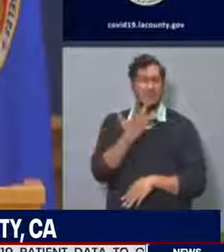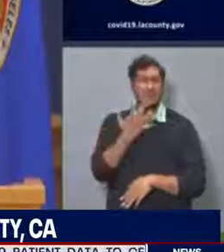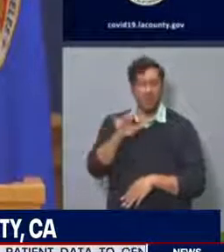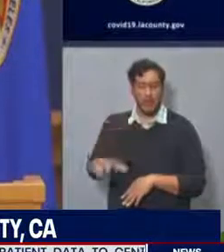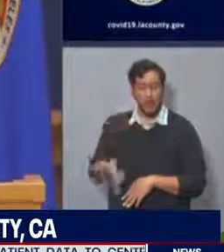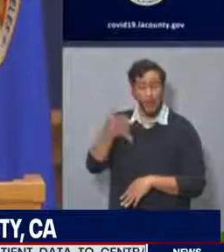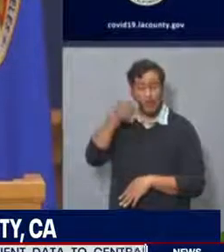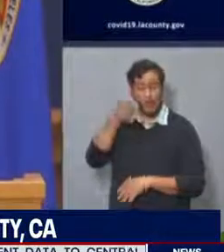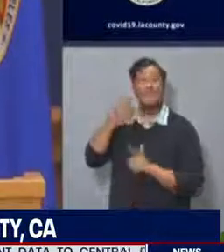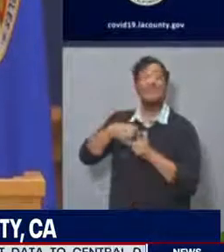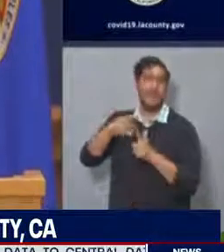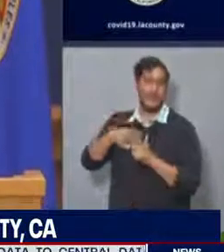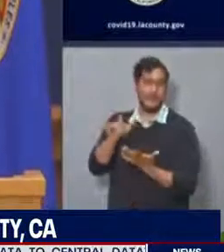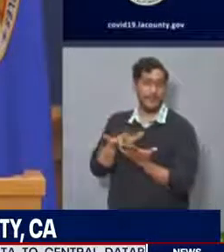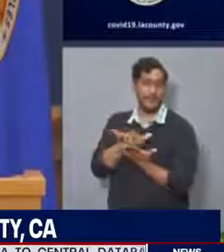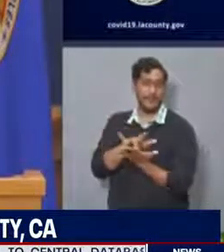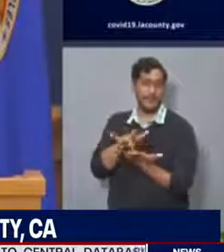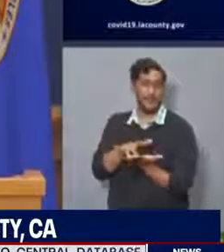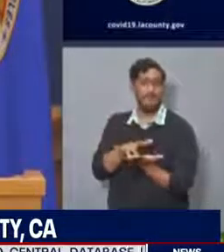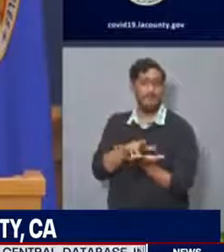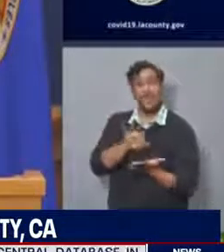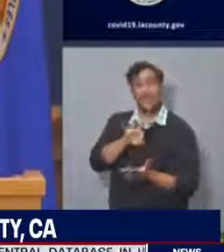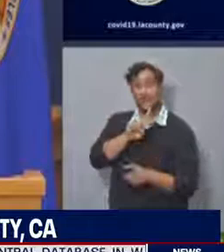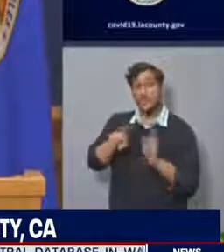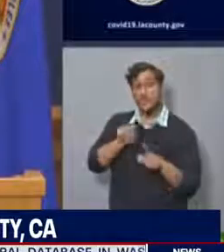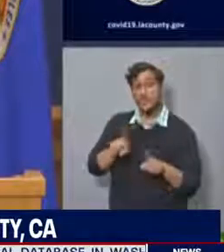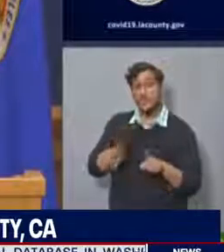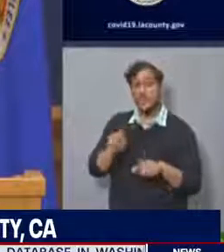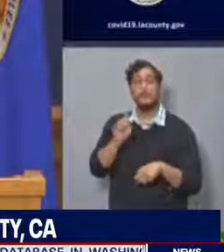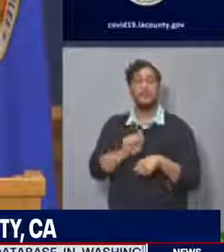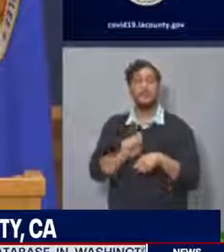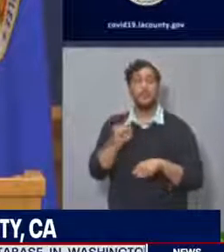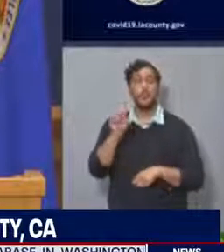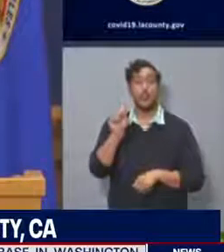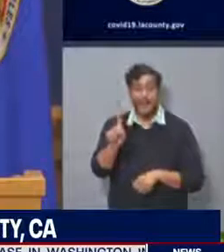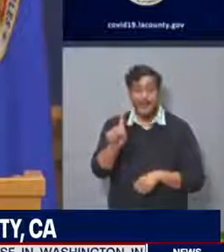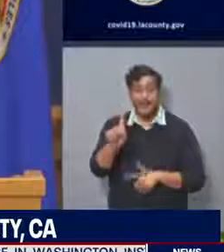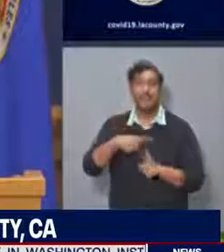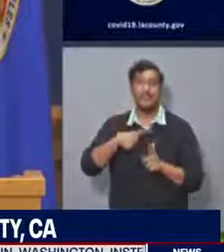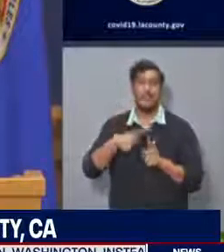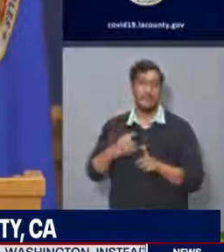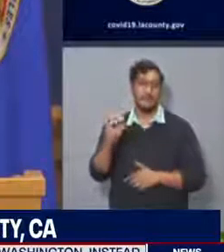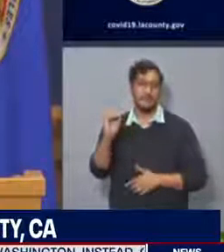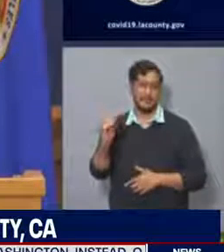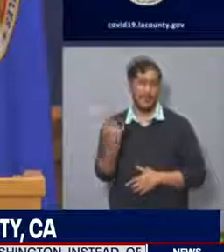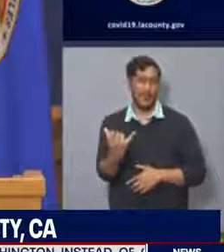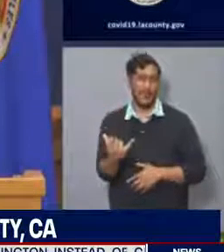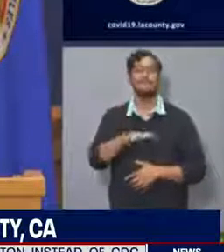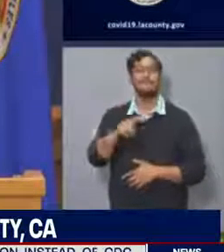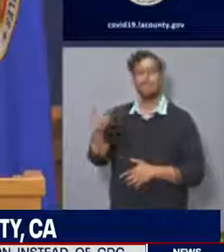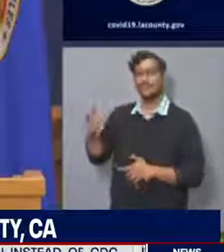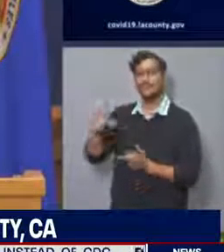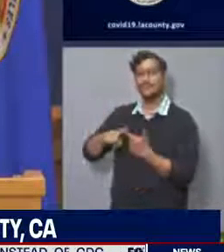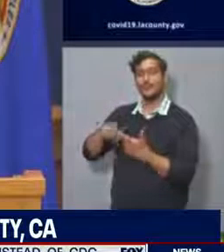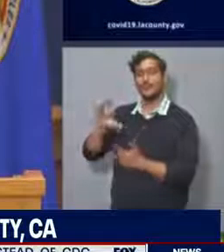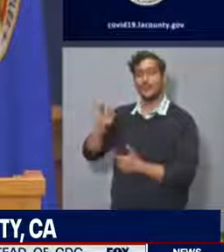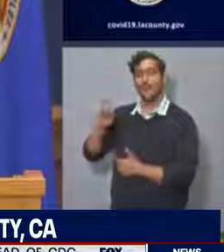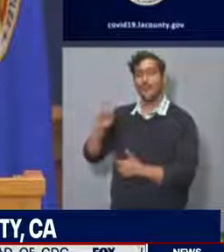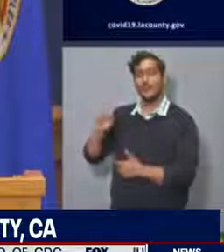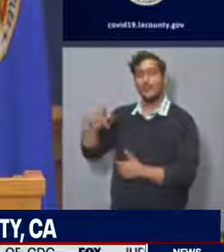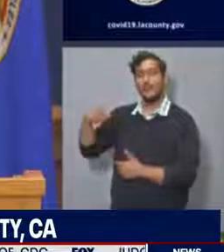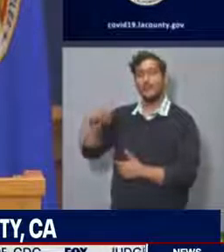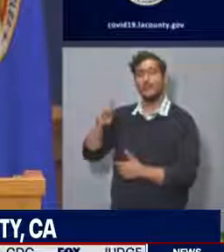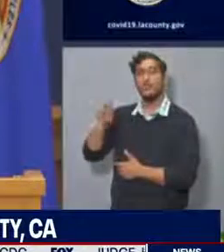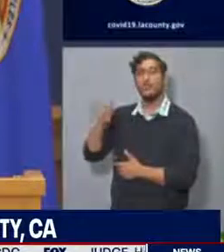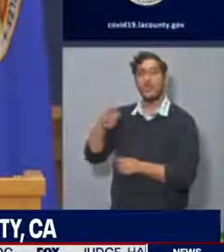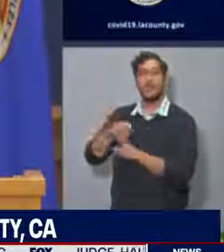Once again, for questions, you may press 1 then 0 at this time. We'll go to Claudia Pashuta